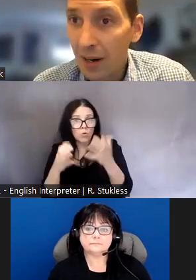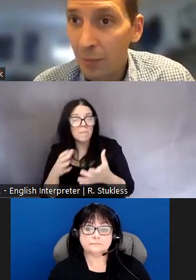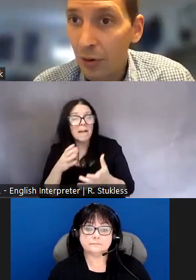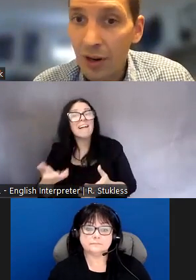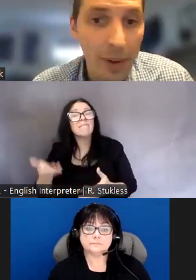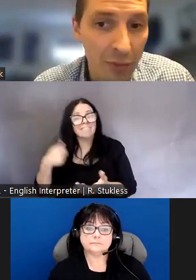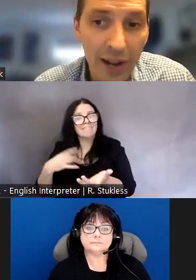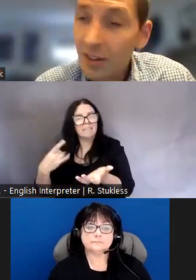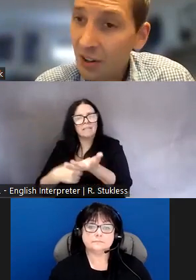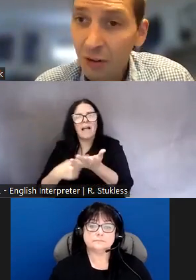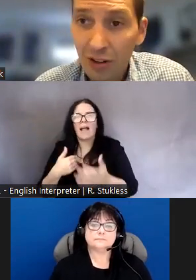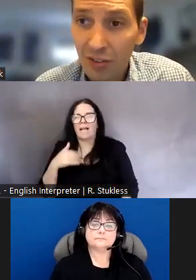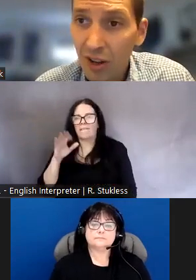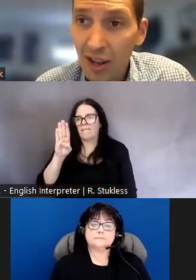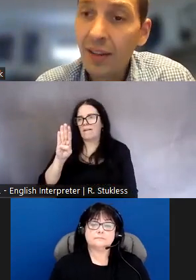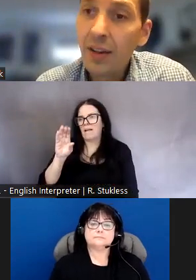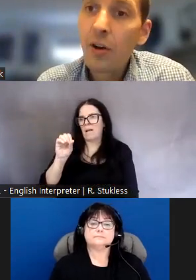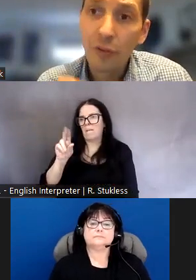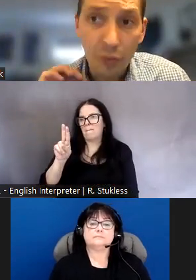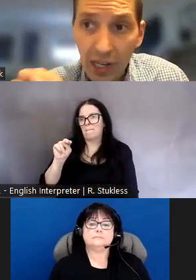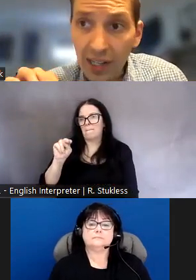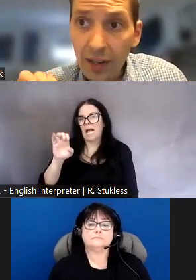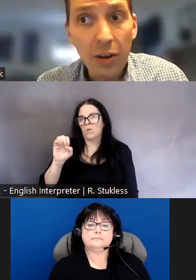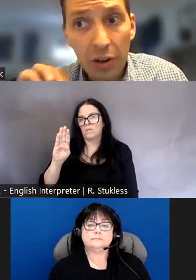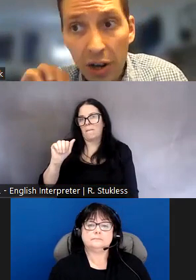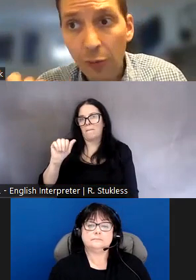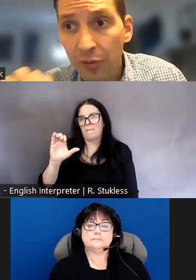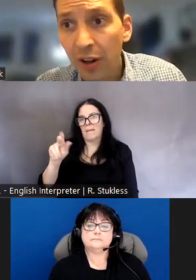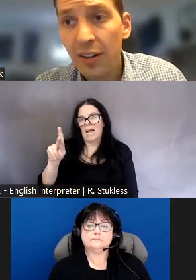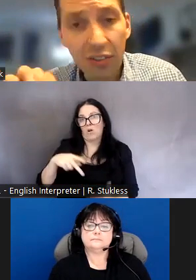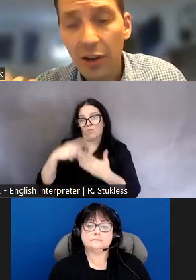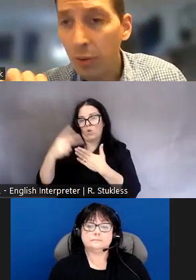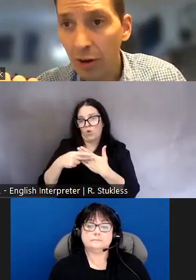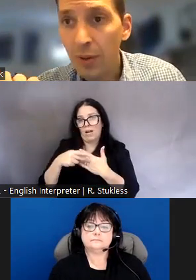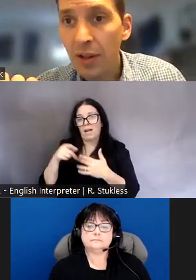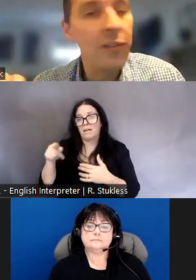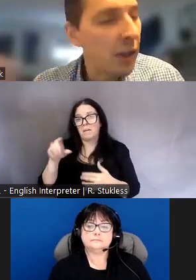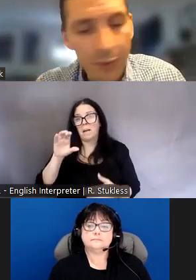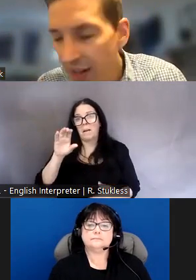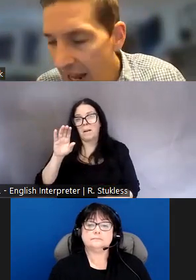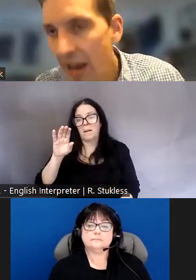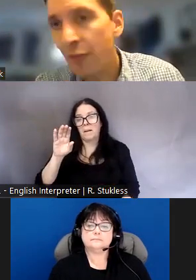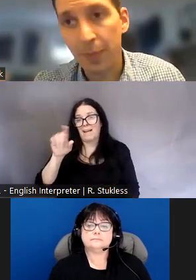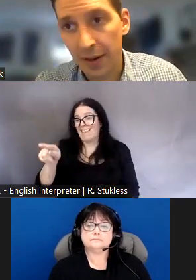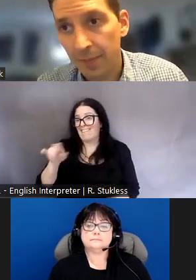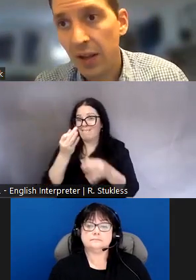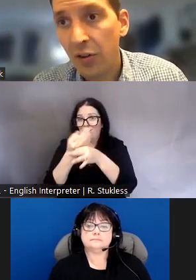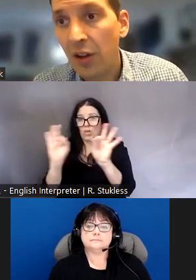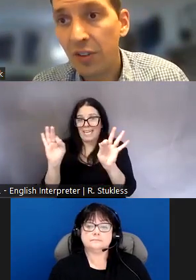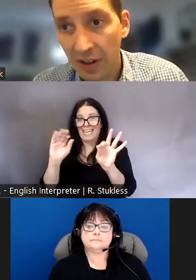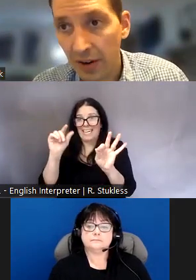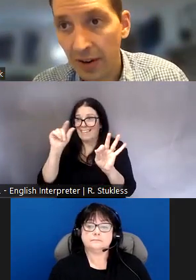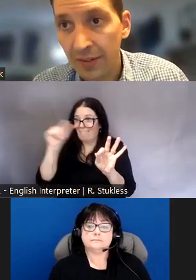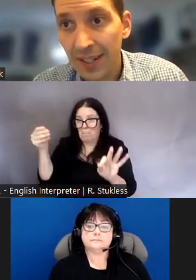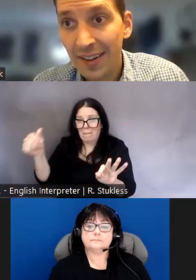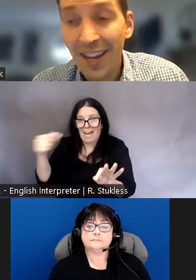Bounce Back program, bouncebackontario.ca, free government-funded psychotherapy available to everybody